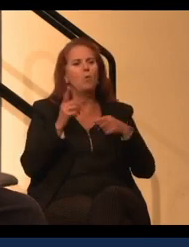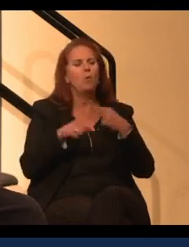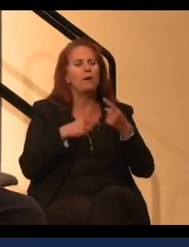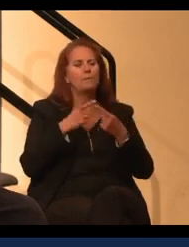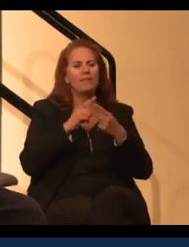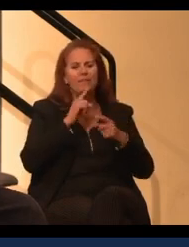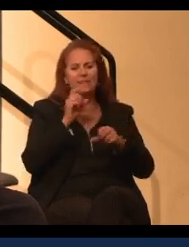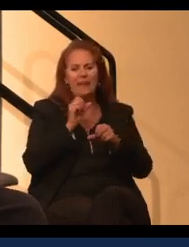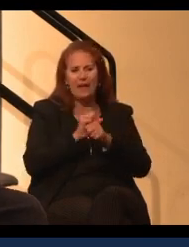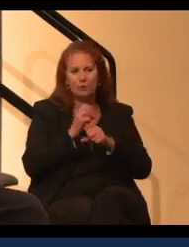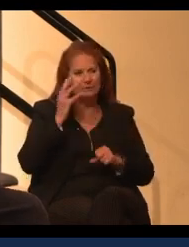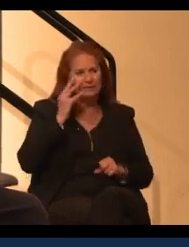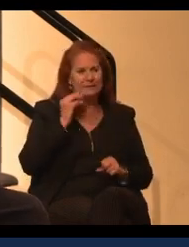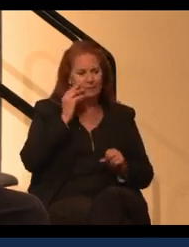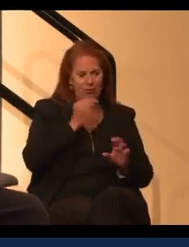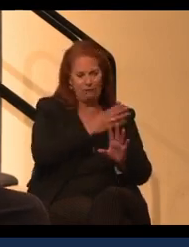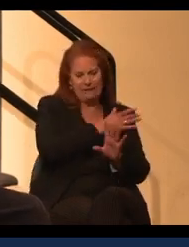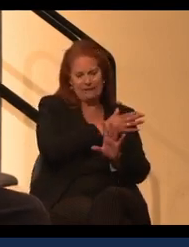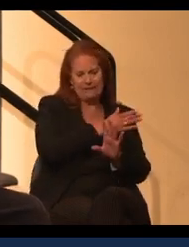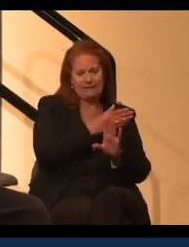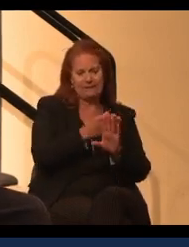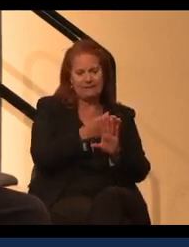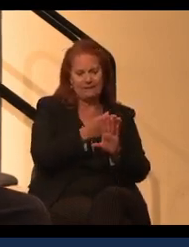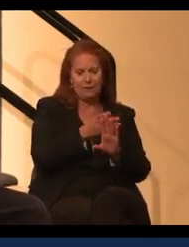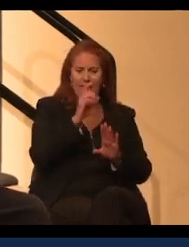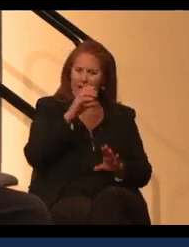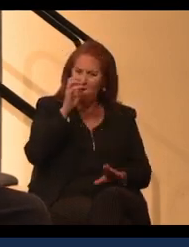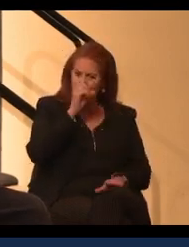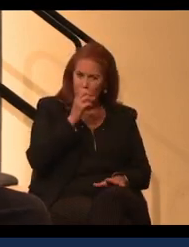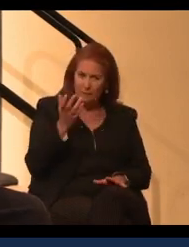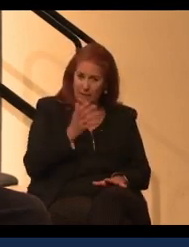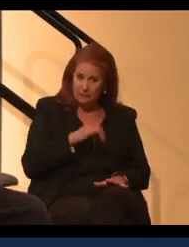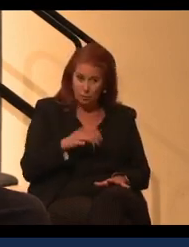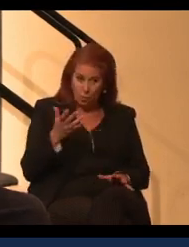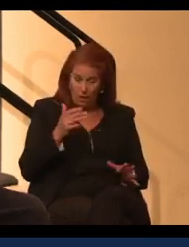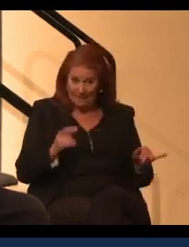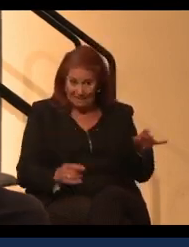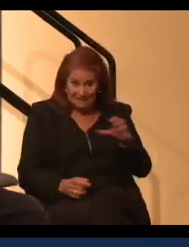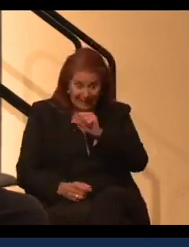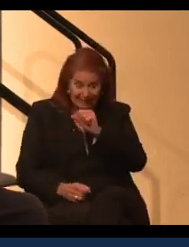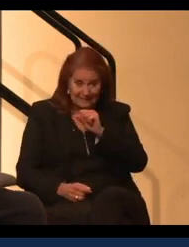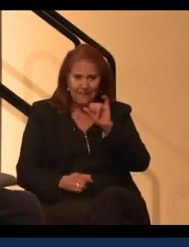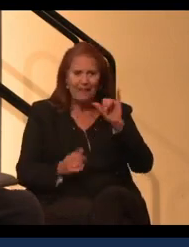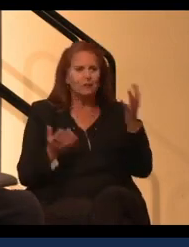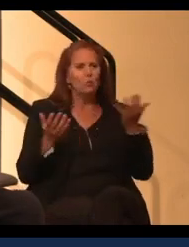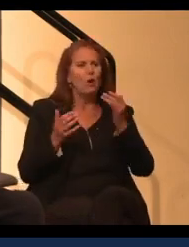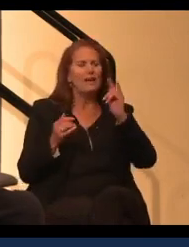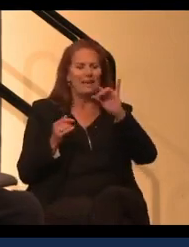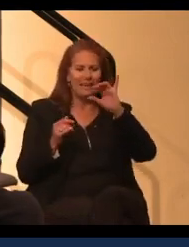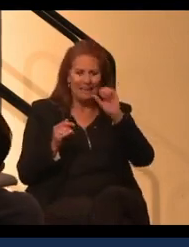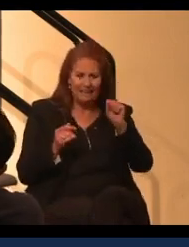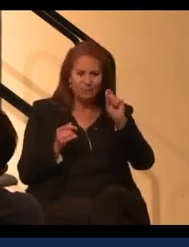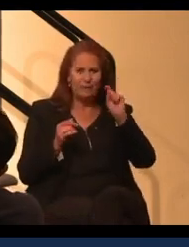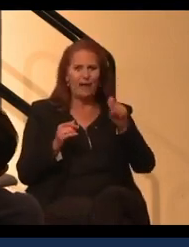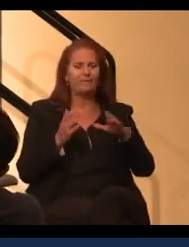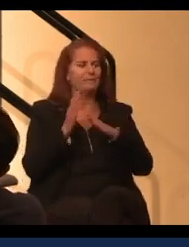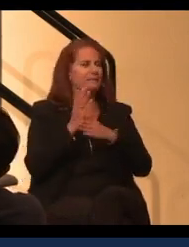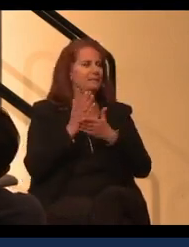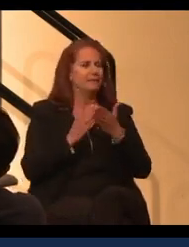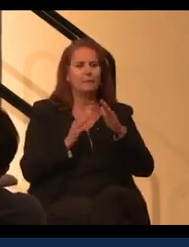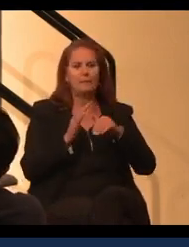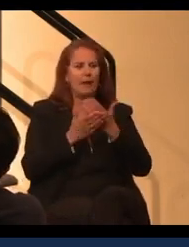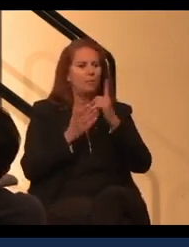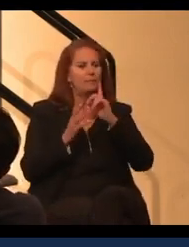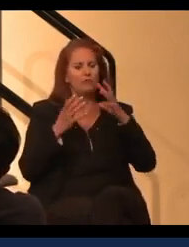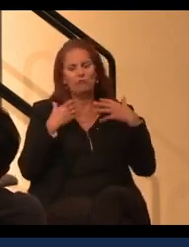the actual experiences? Do we have to assume that's what it takes, that that is just what it is, and that we all must somehow